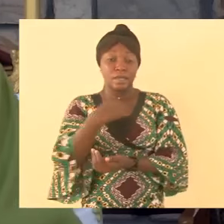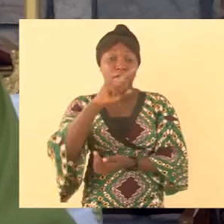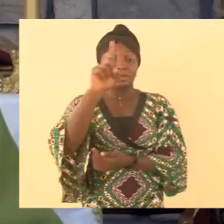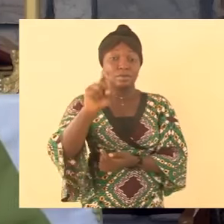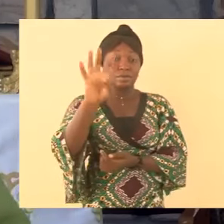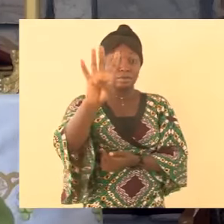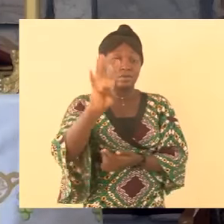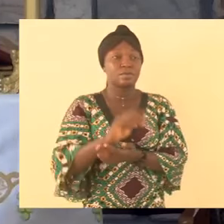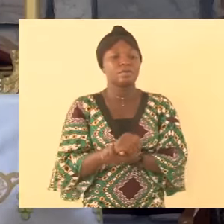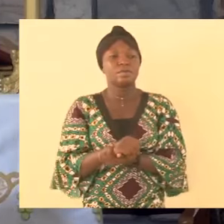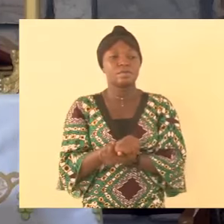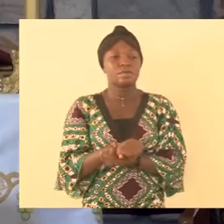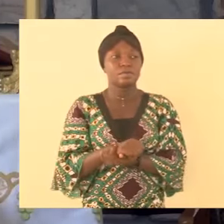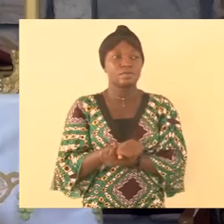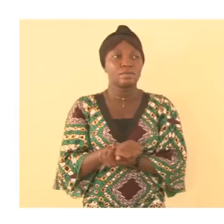And question four.